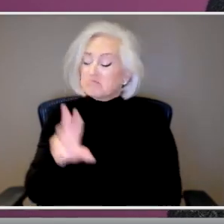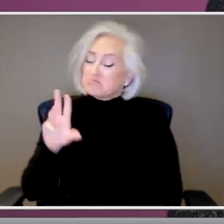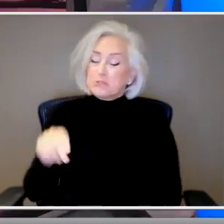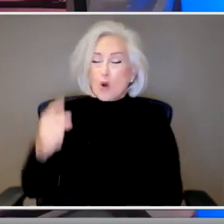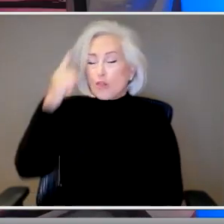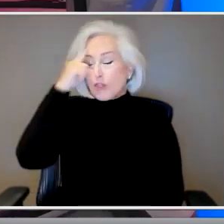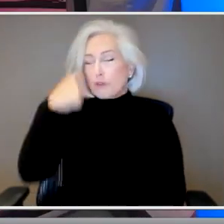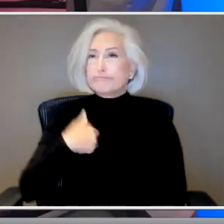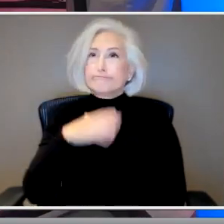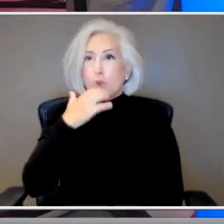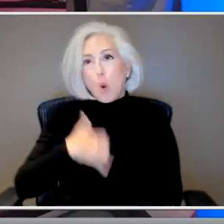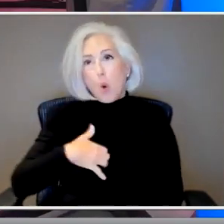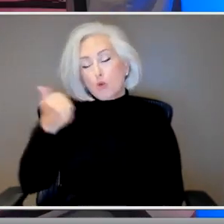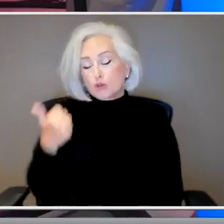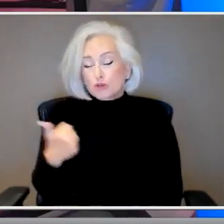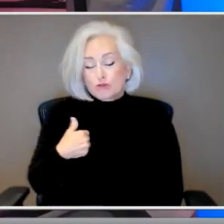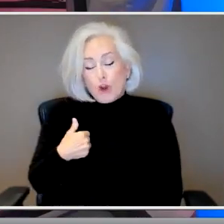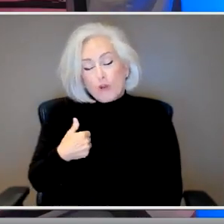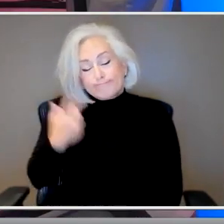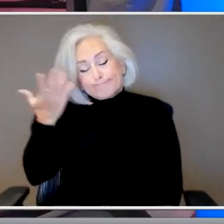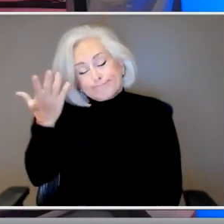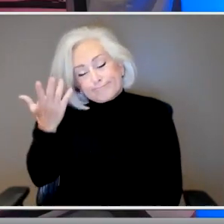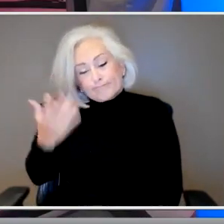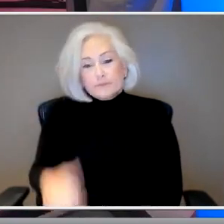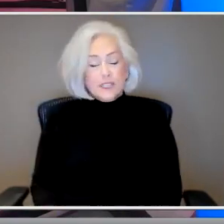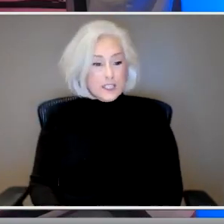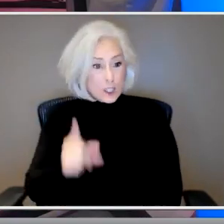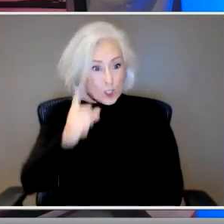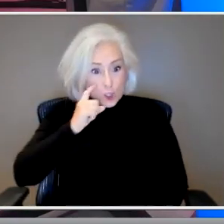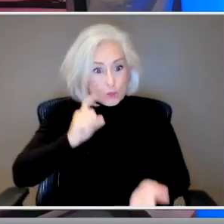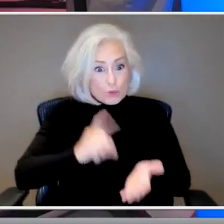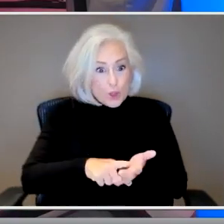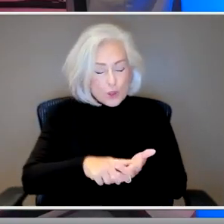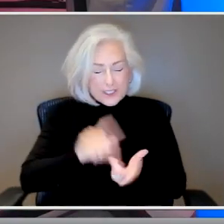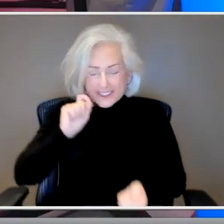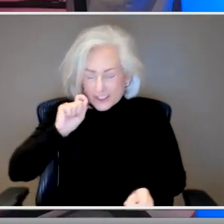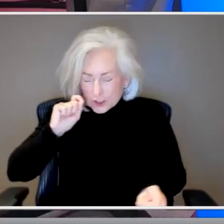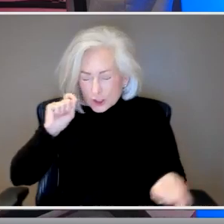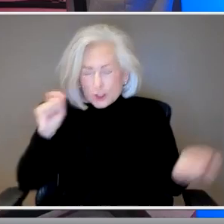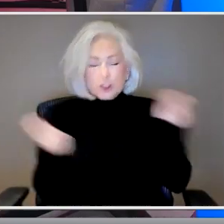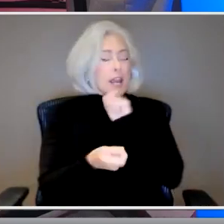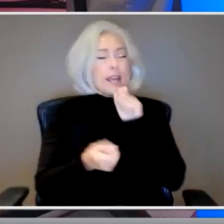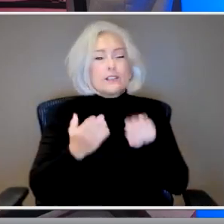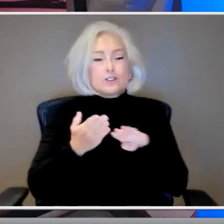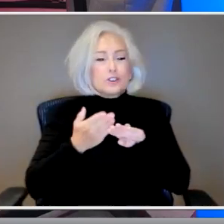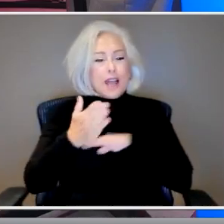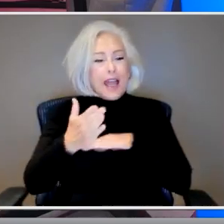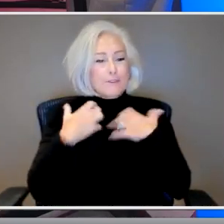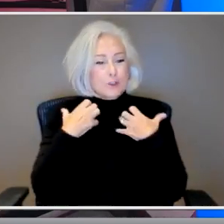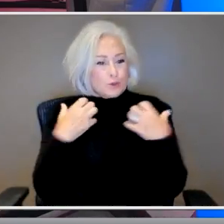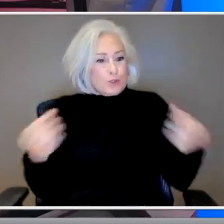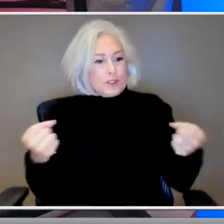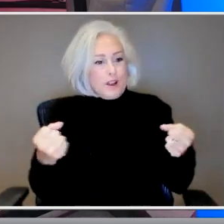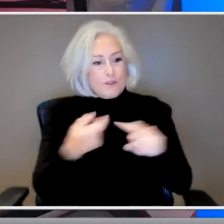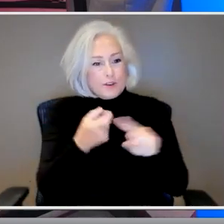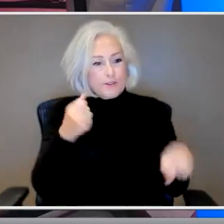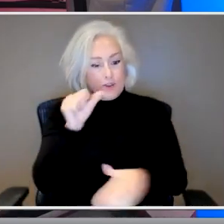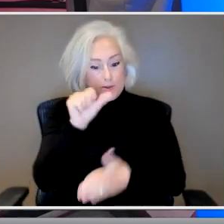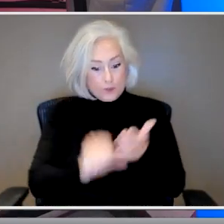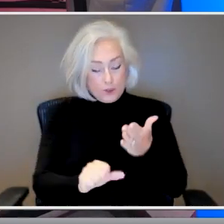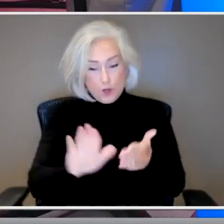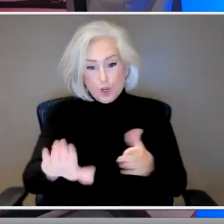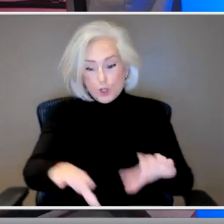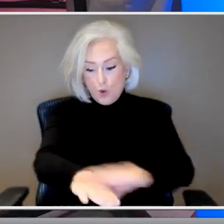so often. Yeah. So did you notice a major change then? Once you had recovered from the surgery, was your arm completely back to